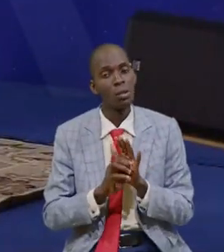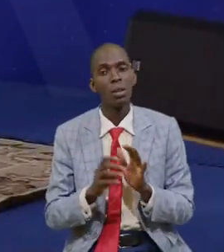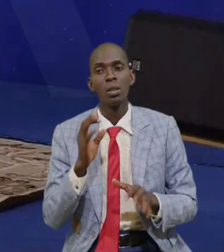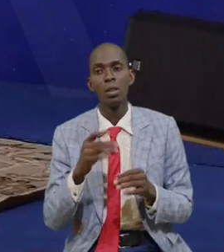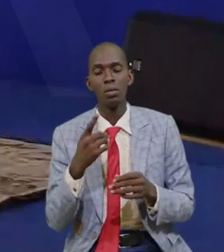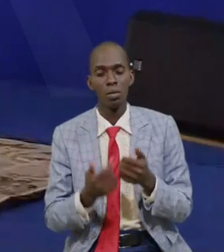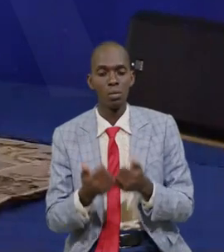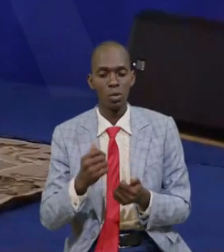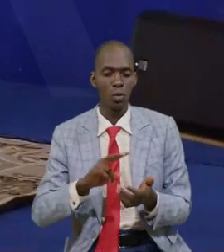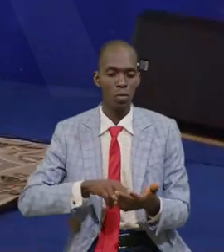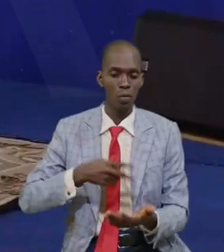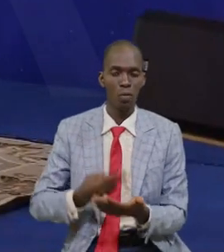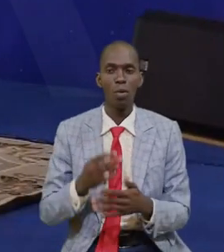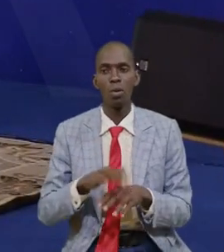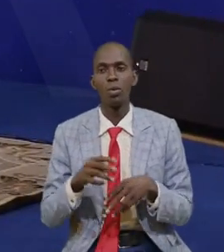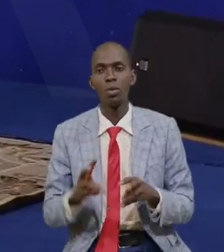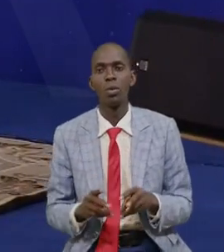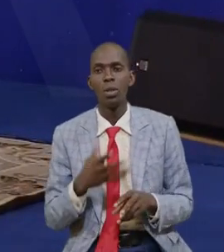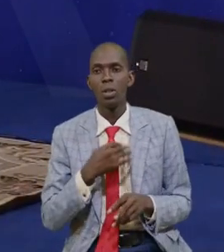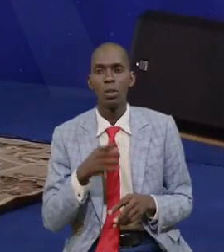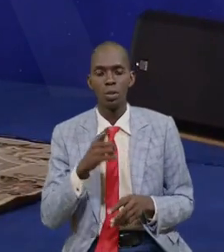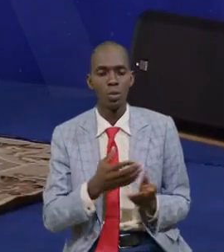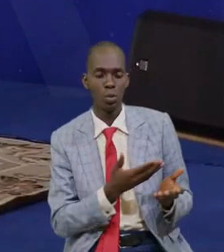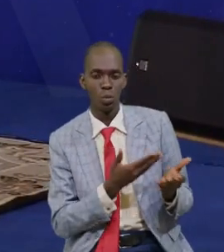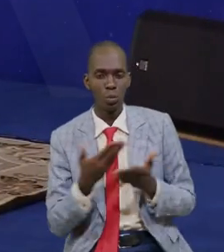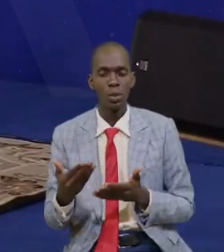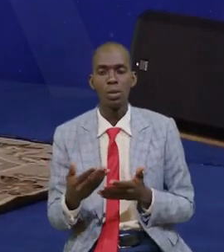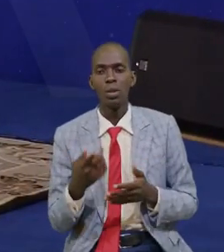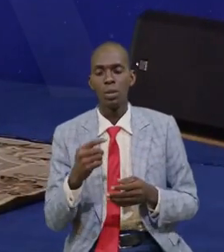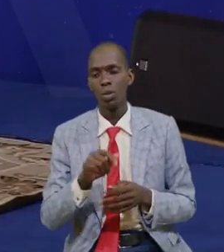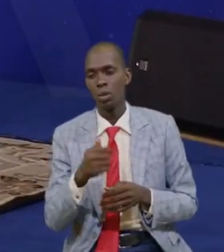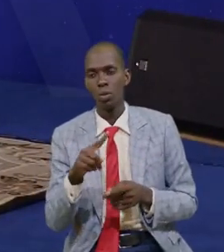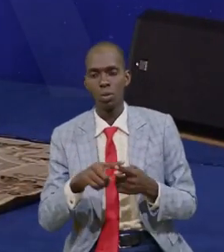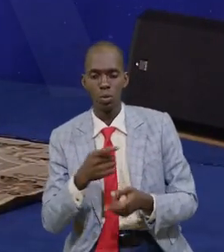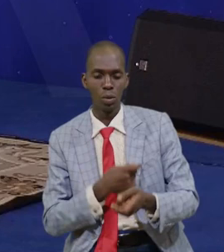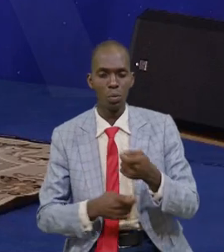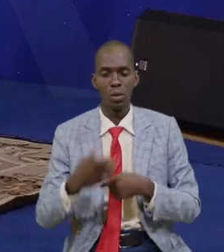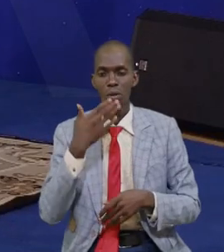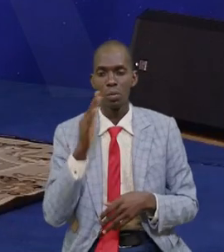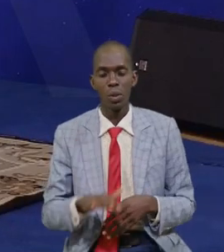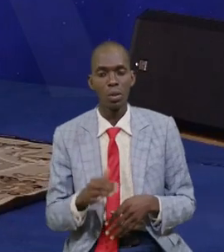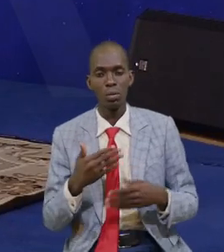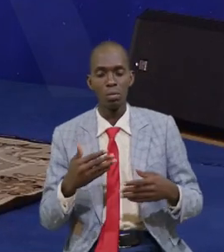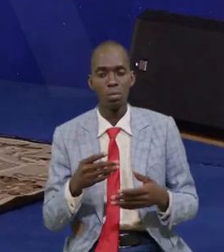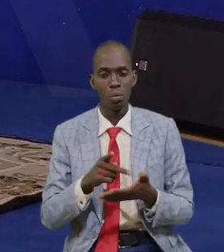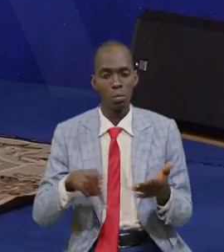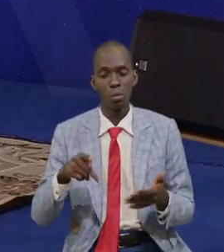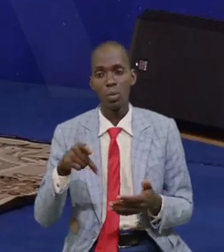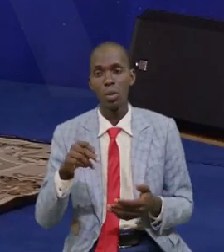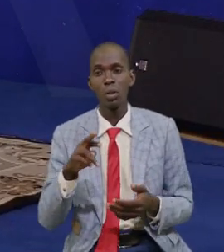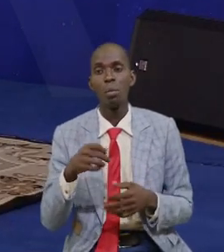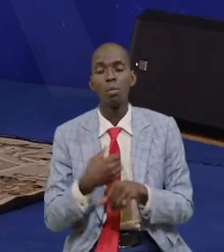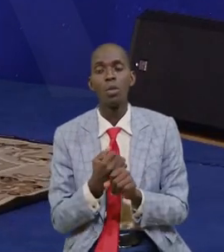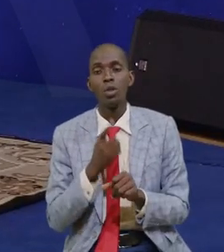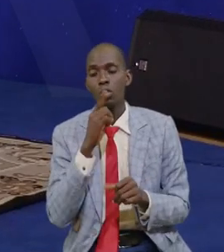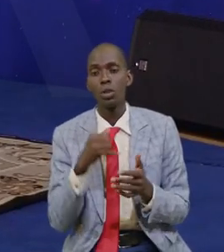road, and then you bring the spare part and you fix it in, make sure it is genuine. But